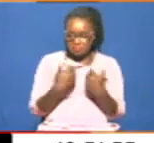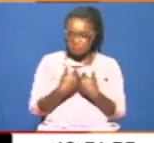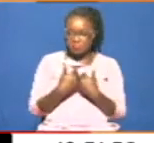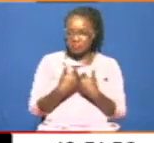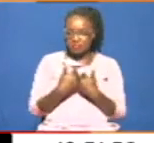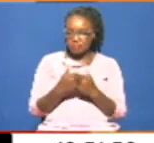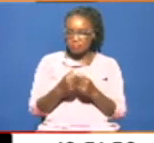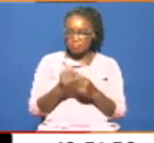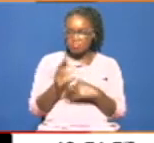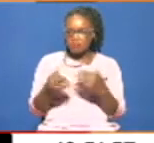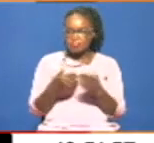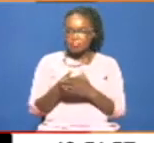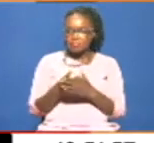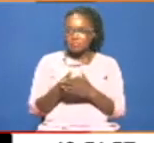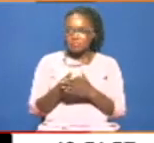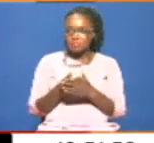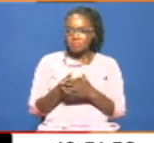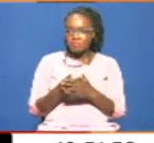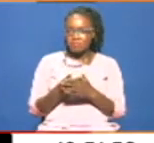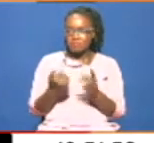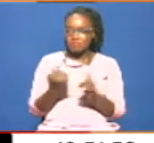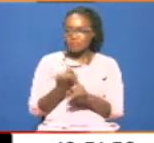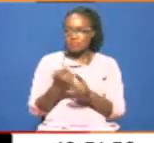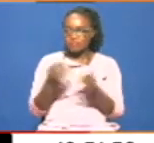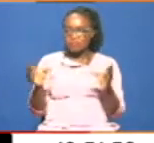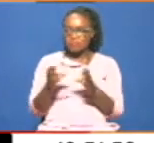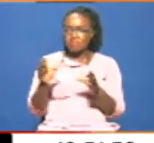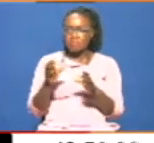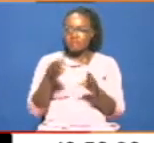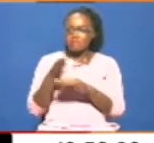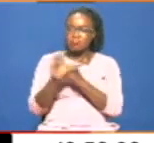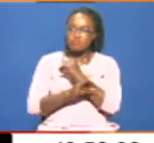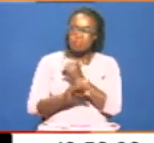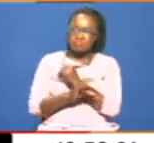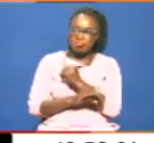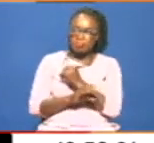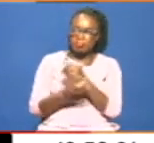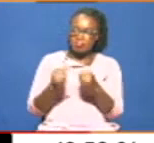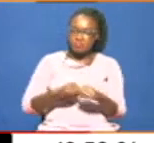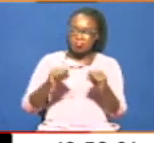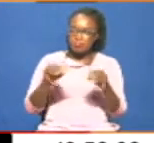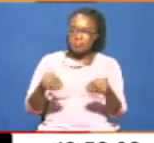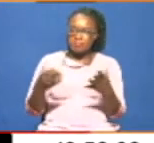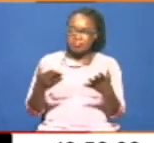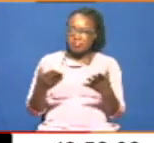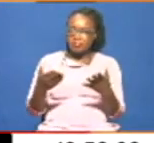When all of them serving the various communities across the country are able to produce